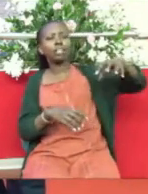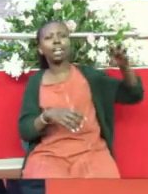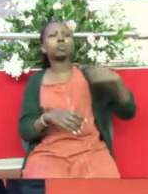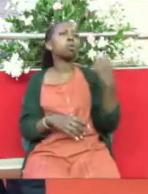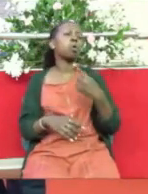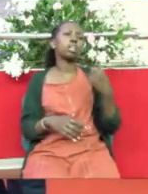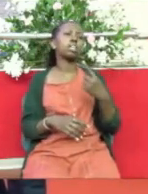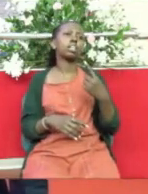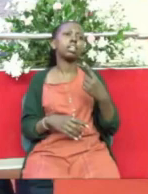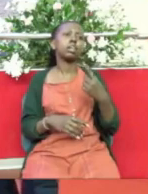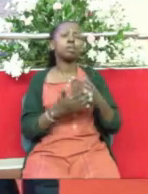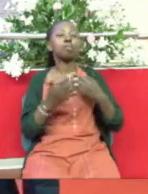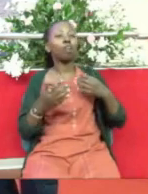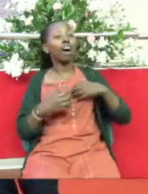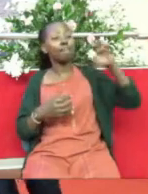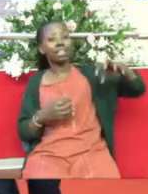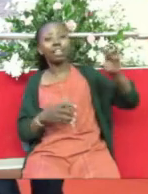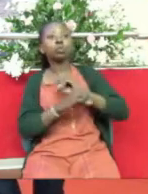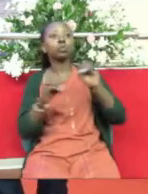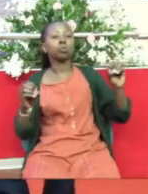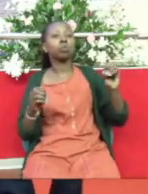tractor zikiingia kwa mashamba ya miwa.